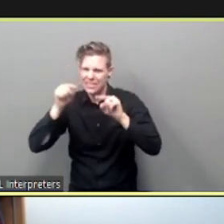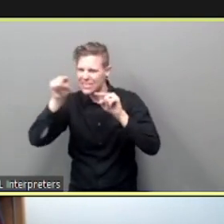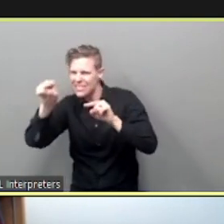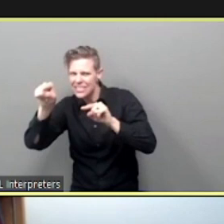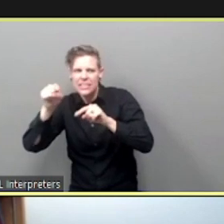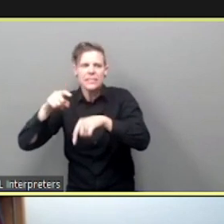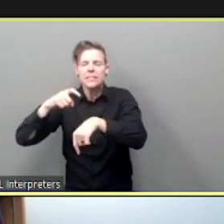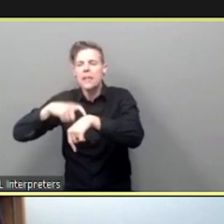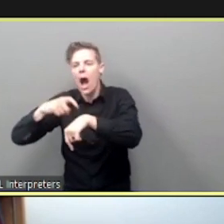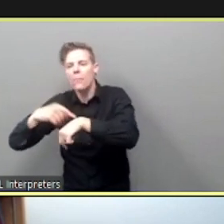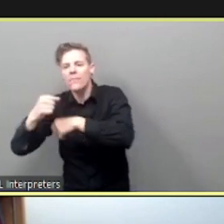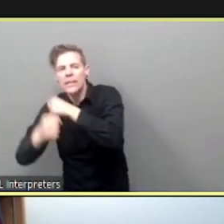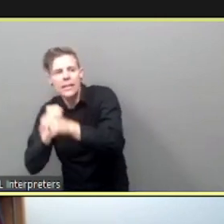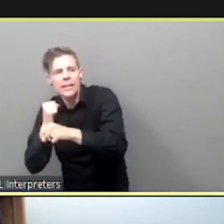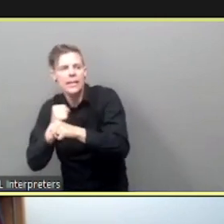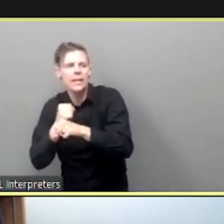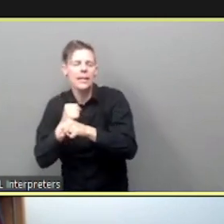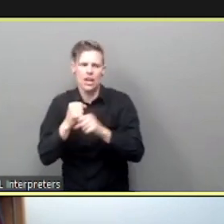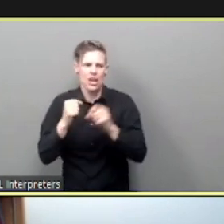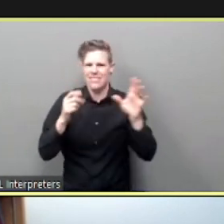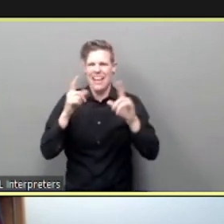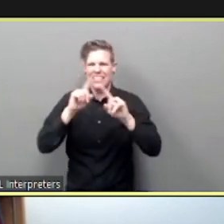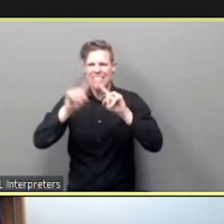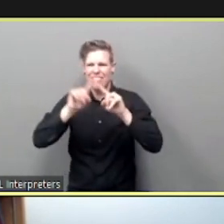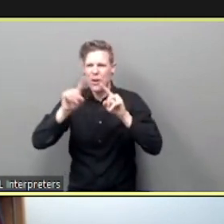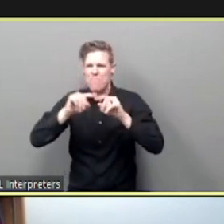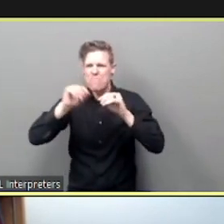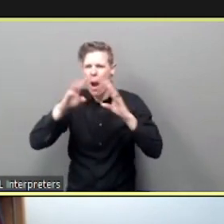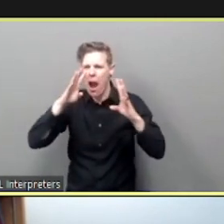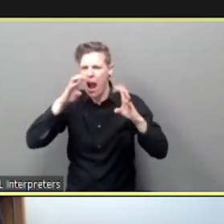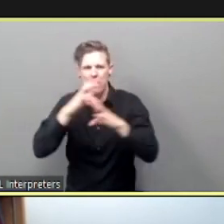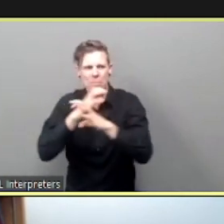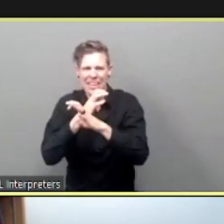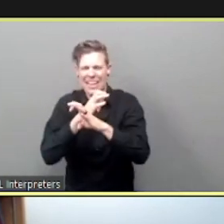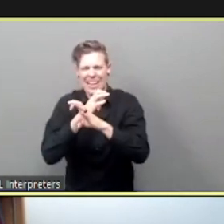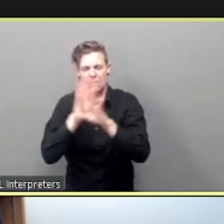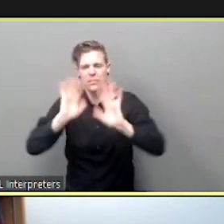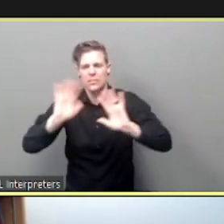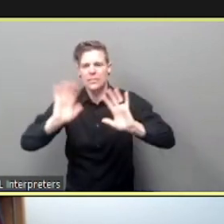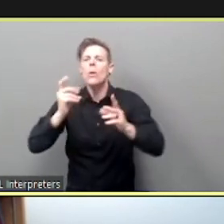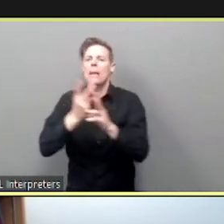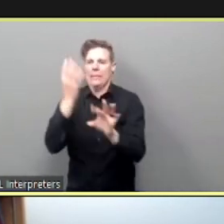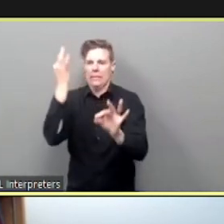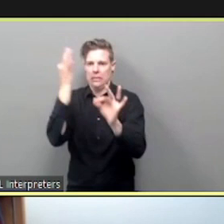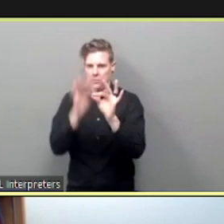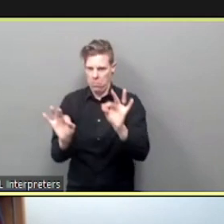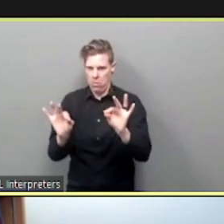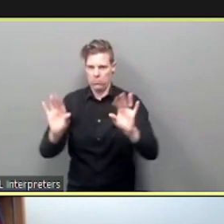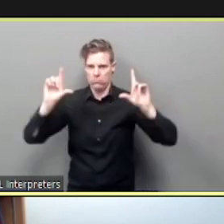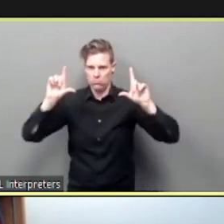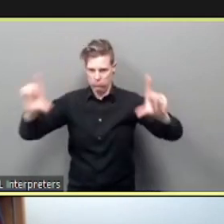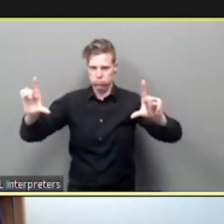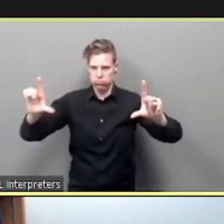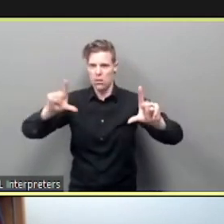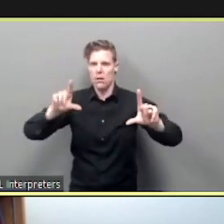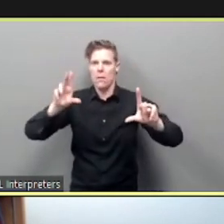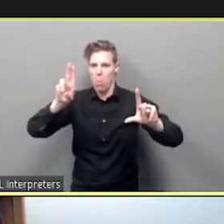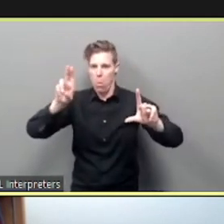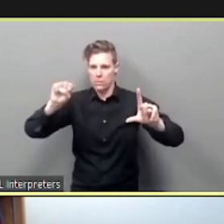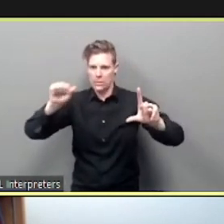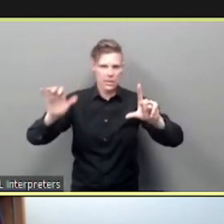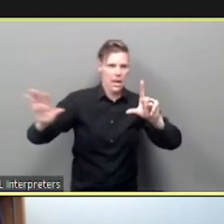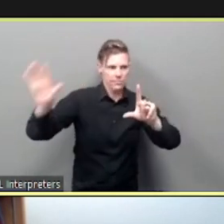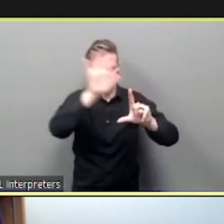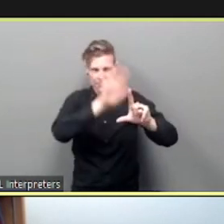or XYZ. I think it's quite a complicated pattern. And I think it's just important to understand overall